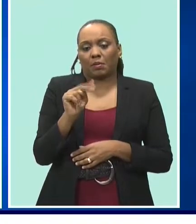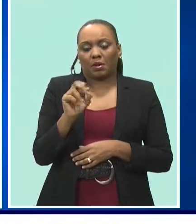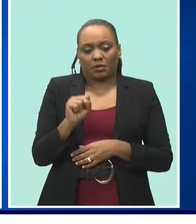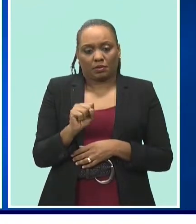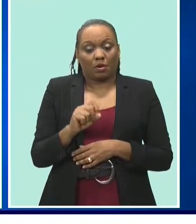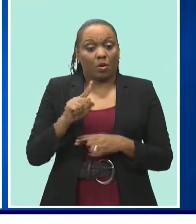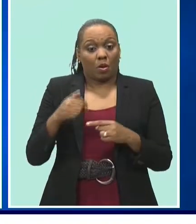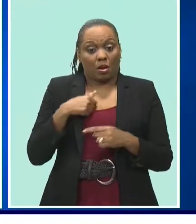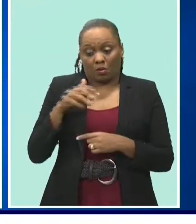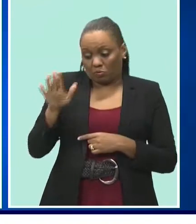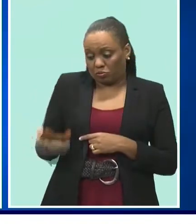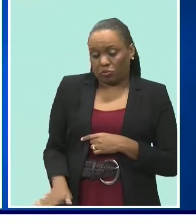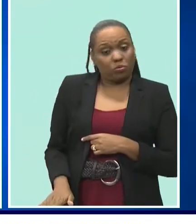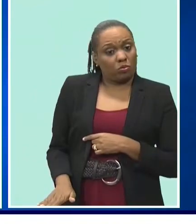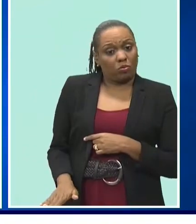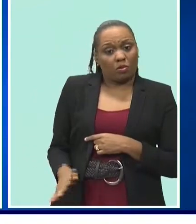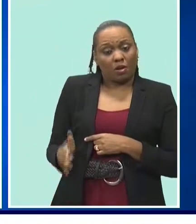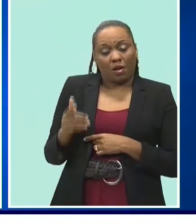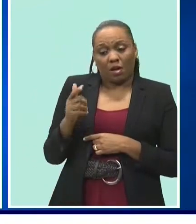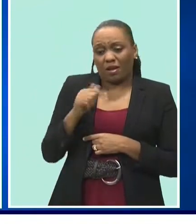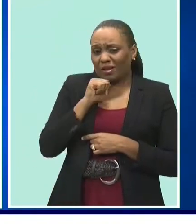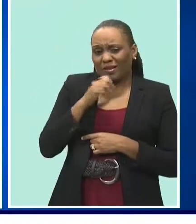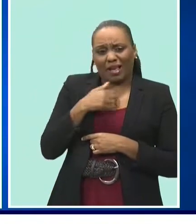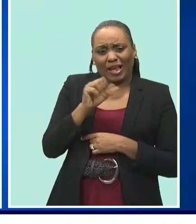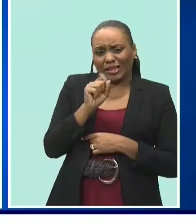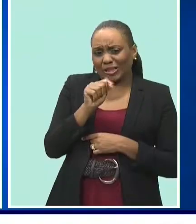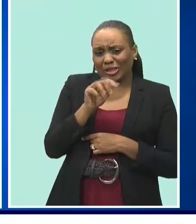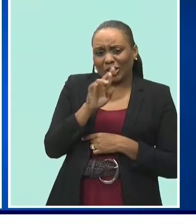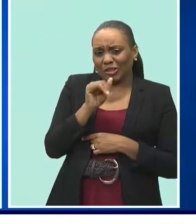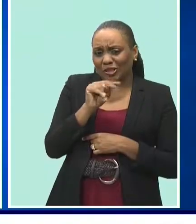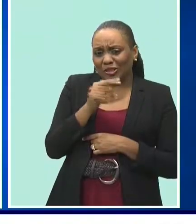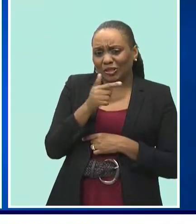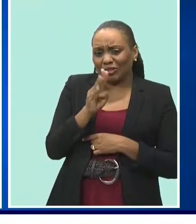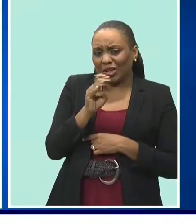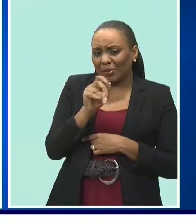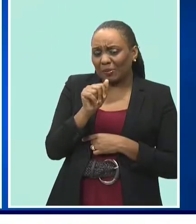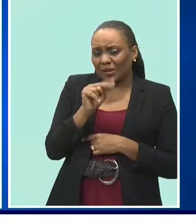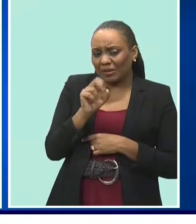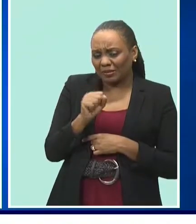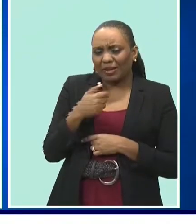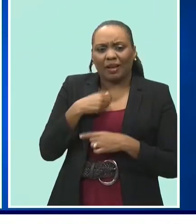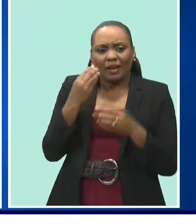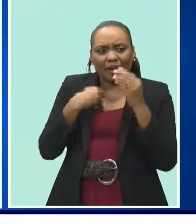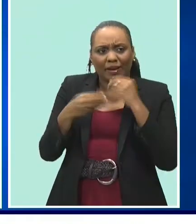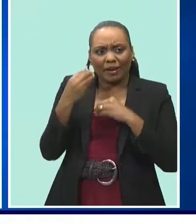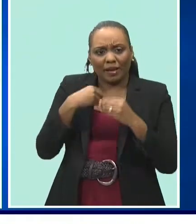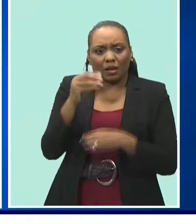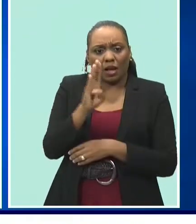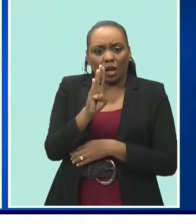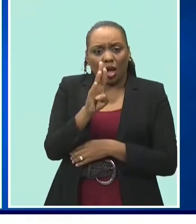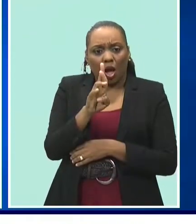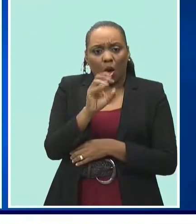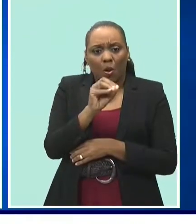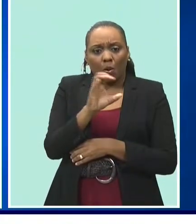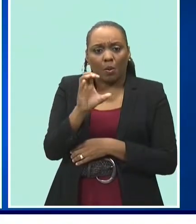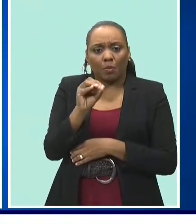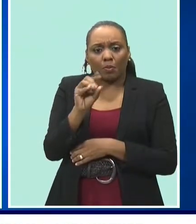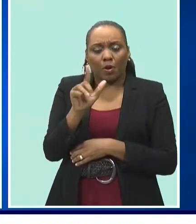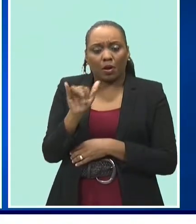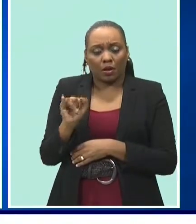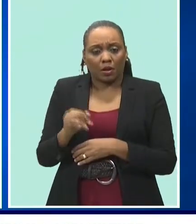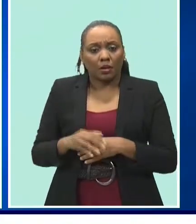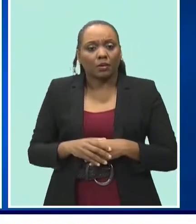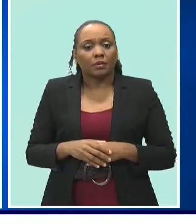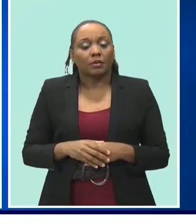We had string beans. You can't see string beans across Barbados now. And Cynthia Ford will tell you that the amount of land she has in